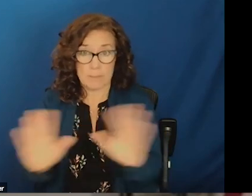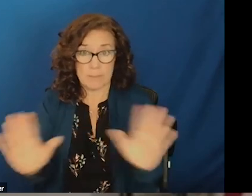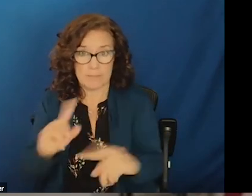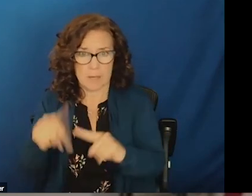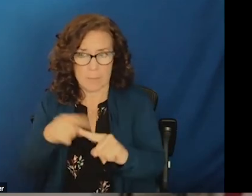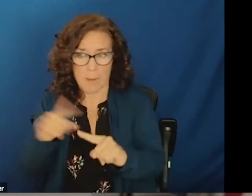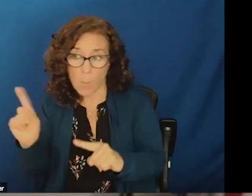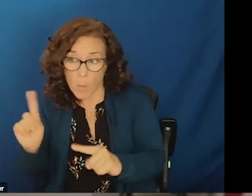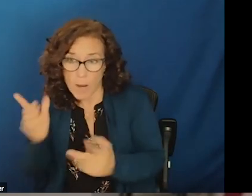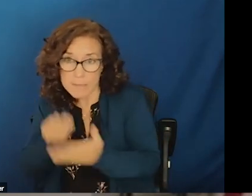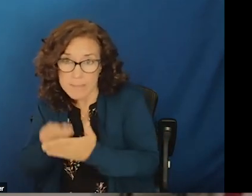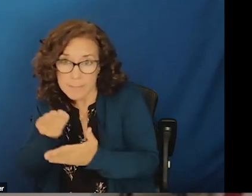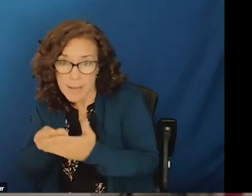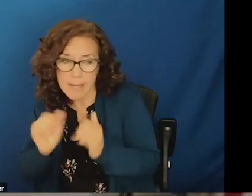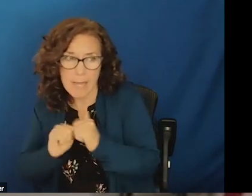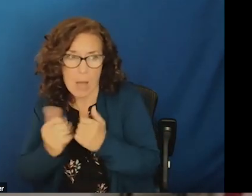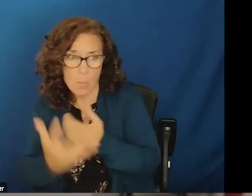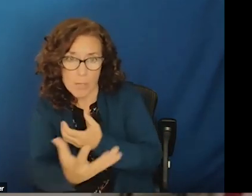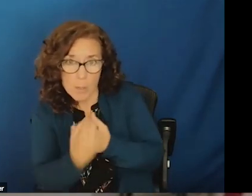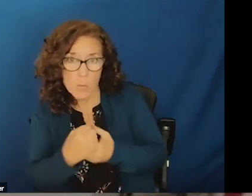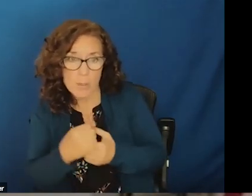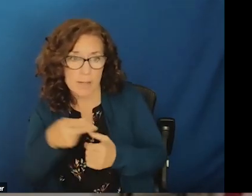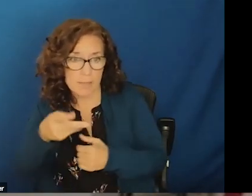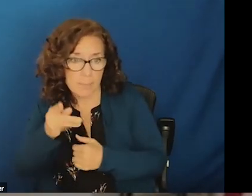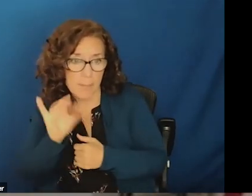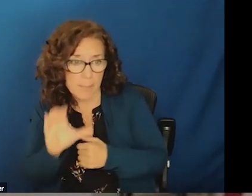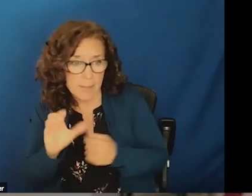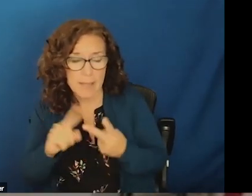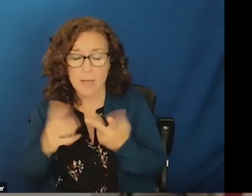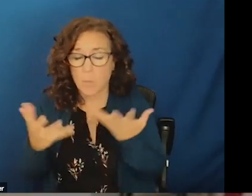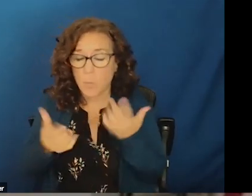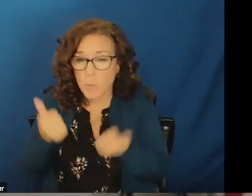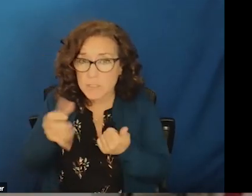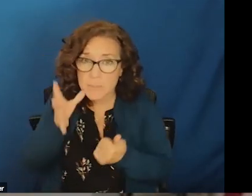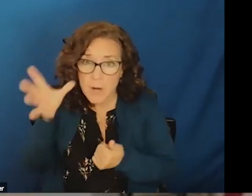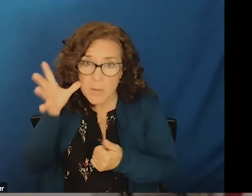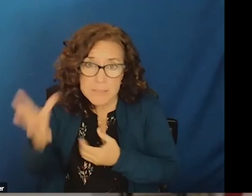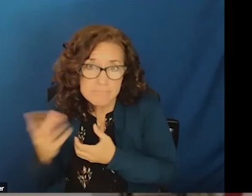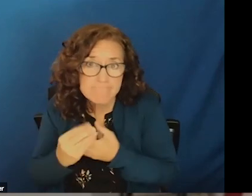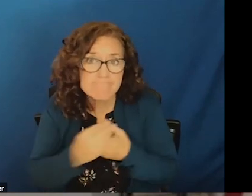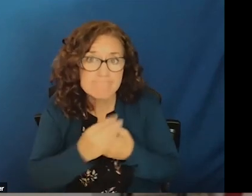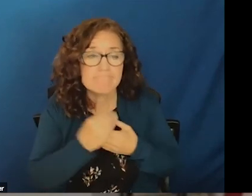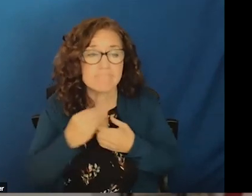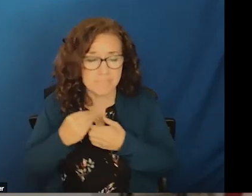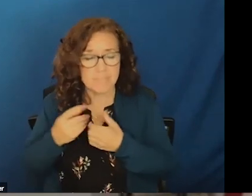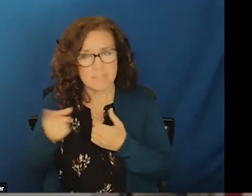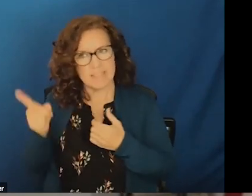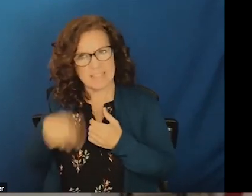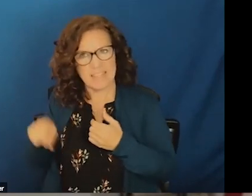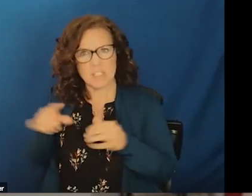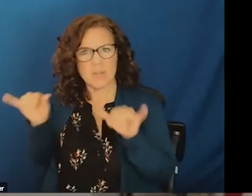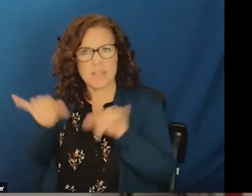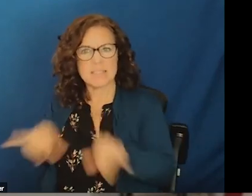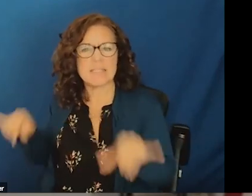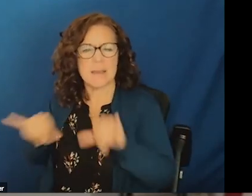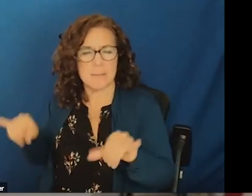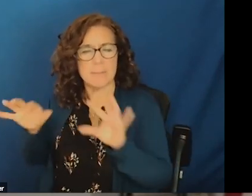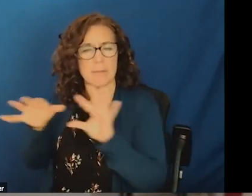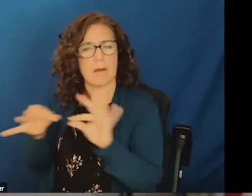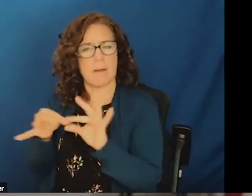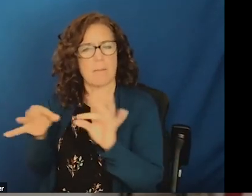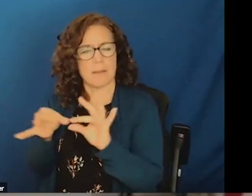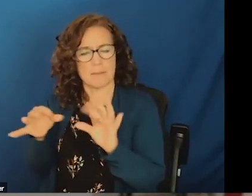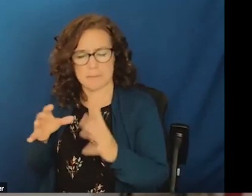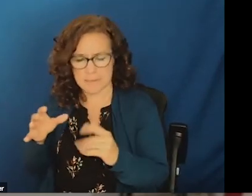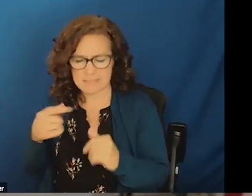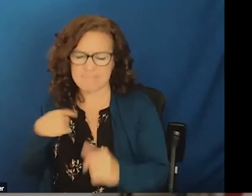we're including the public, what parents are participating in that. But these are the same comments that continue to come. And so I'm